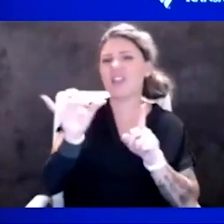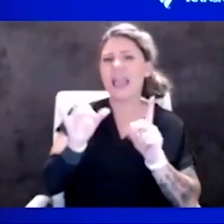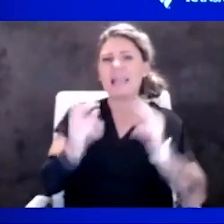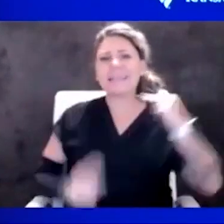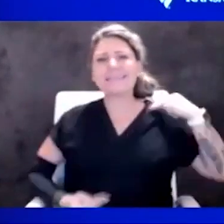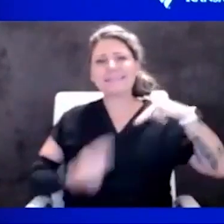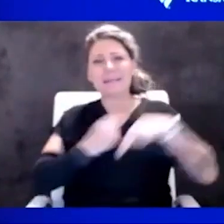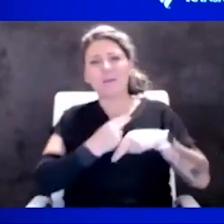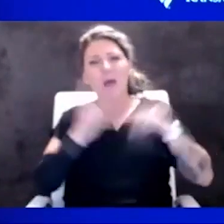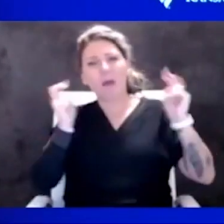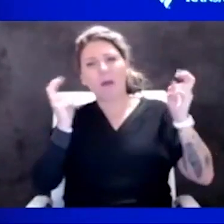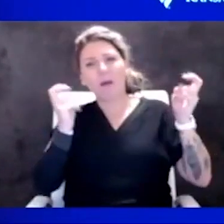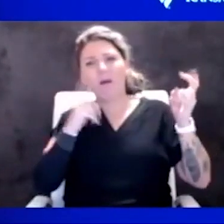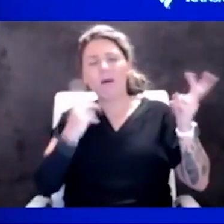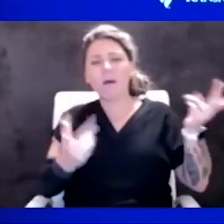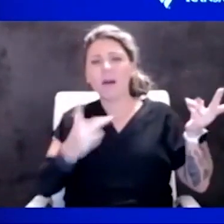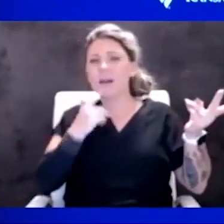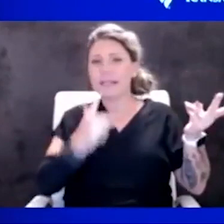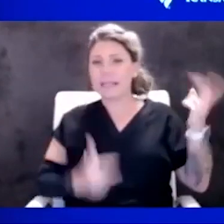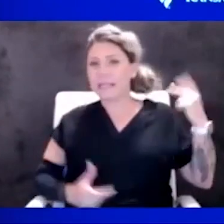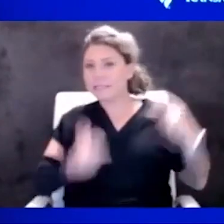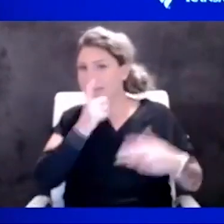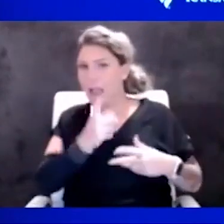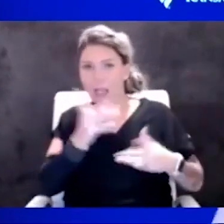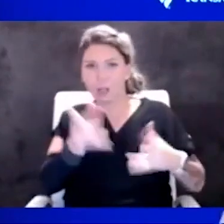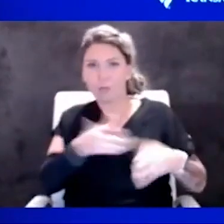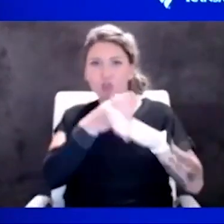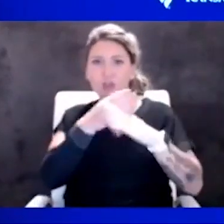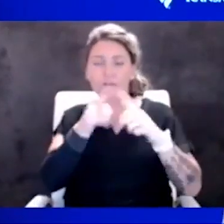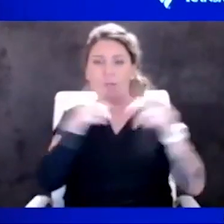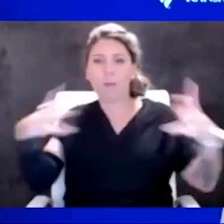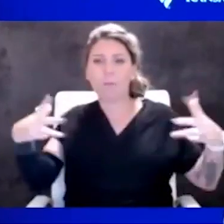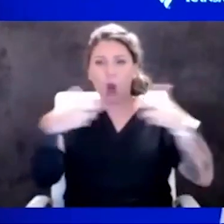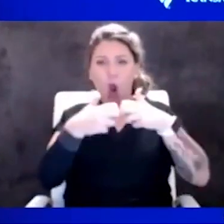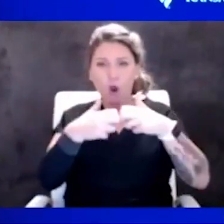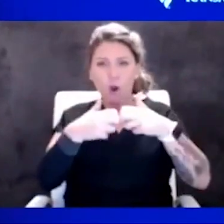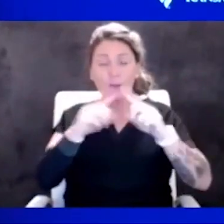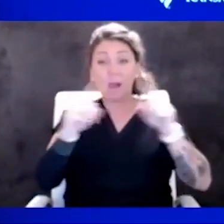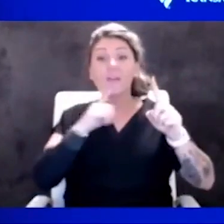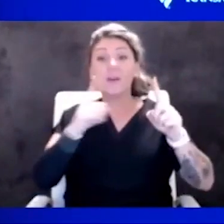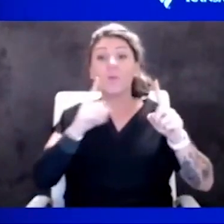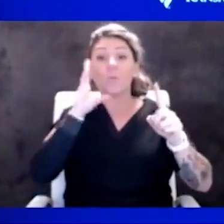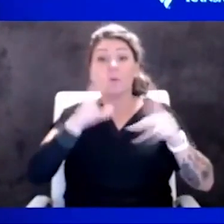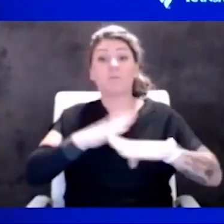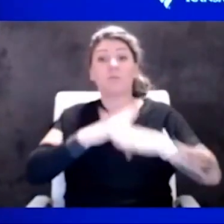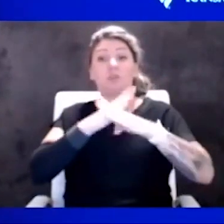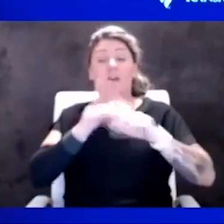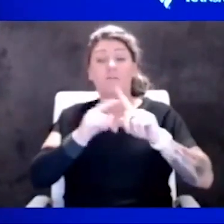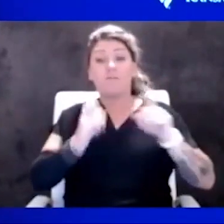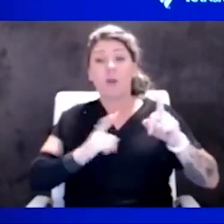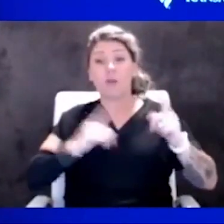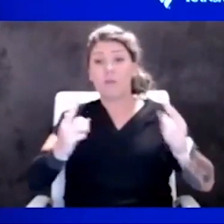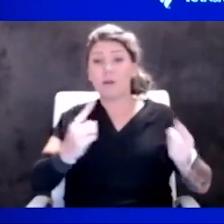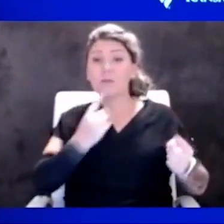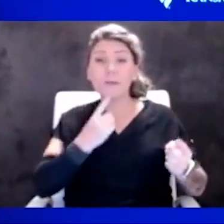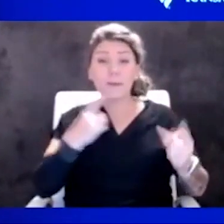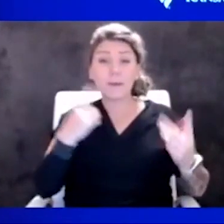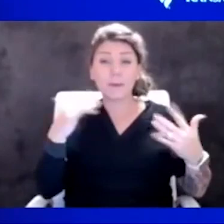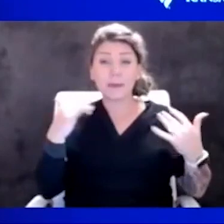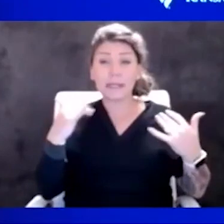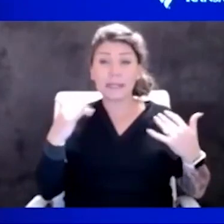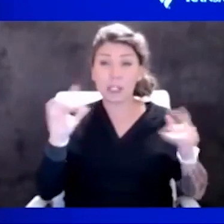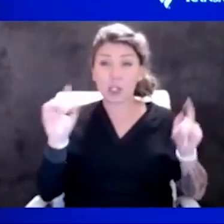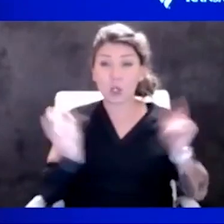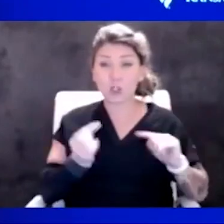seatbelt on. It's not going to protect you from getting into a car wreck, but it will protect you from those severe injuries. That's what this vaccine does. But